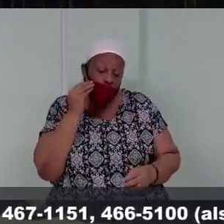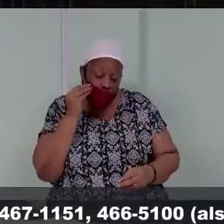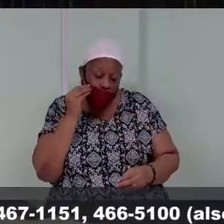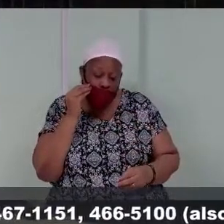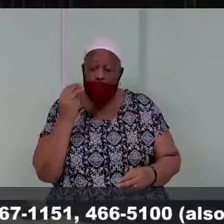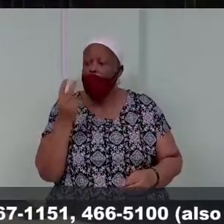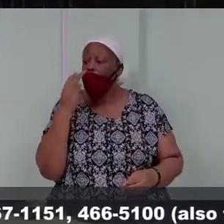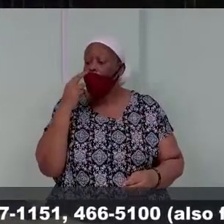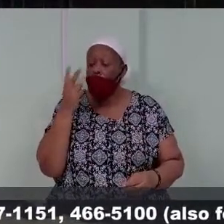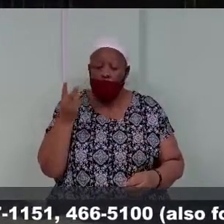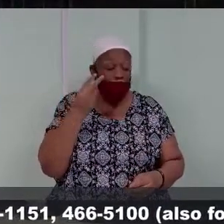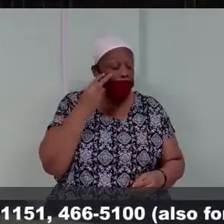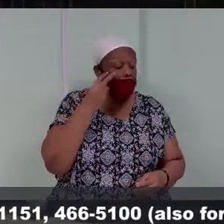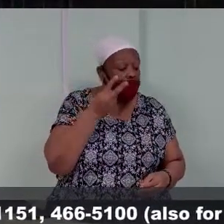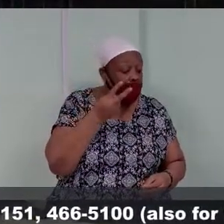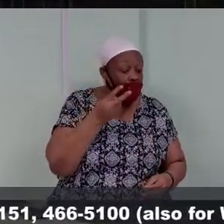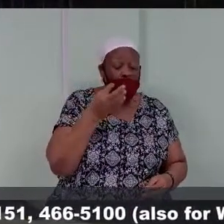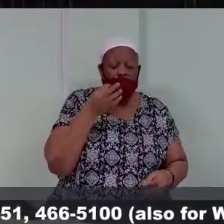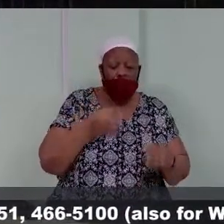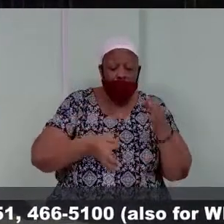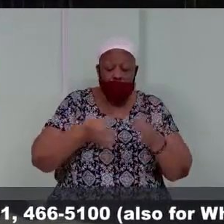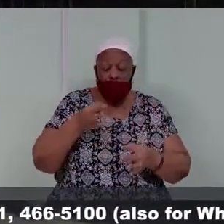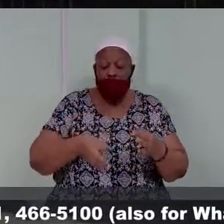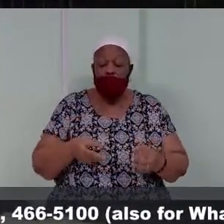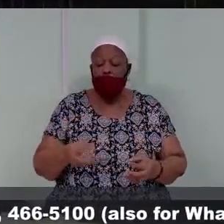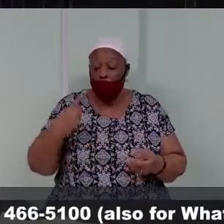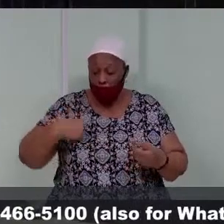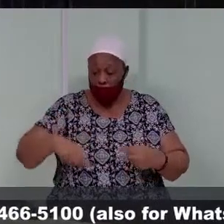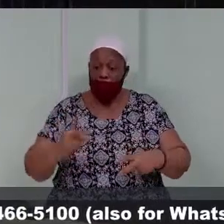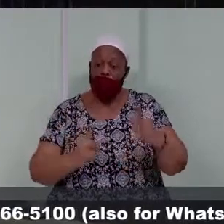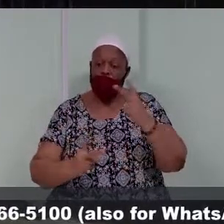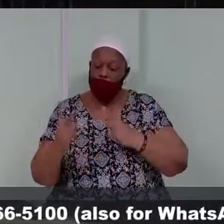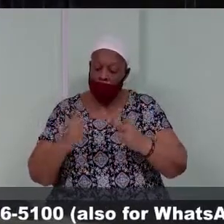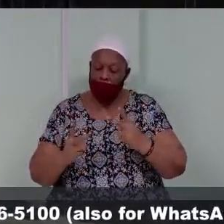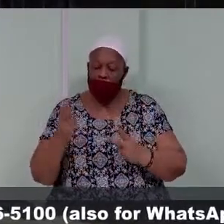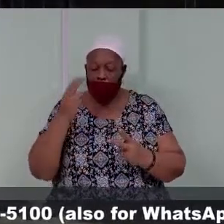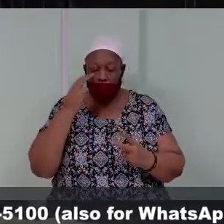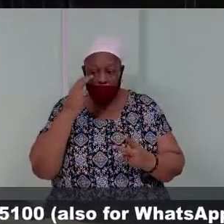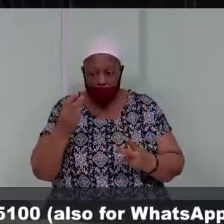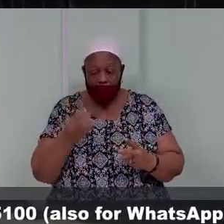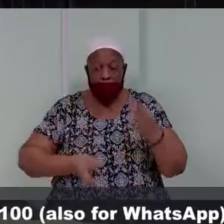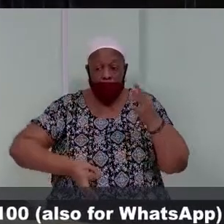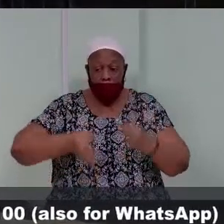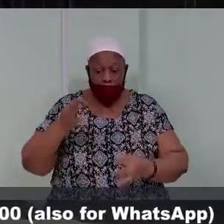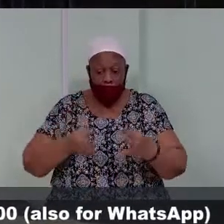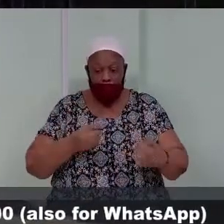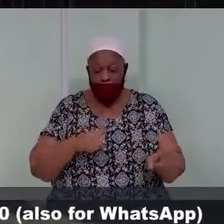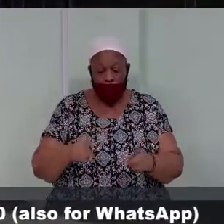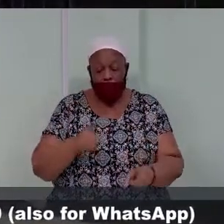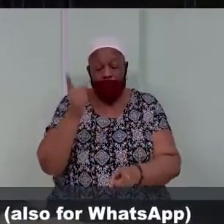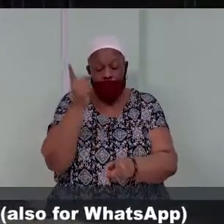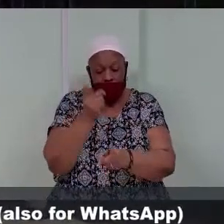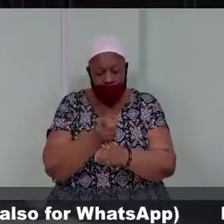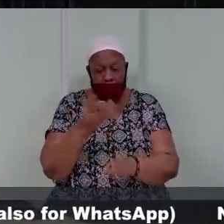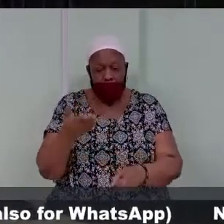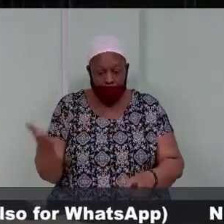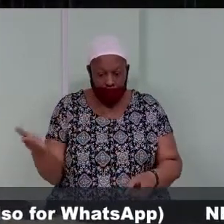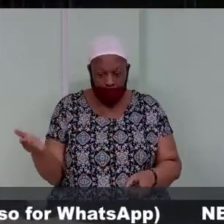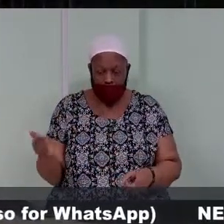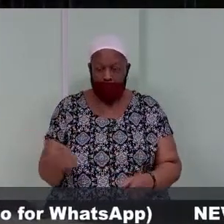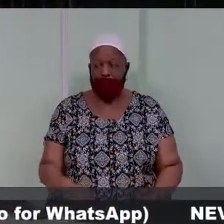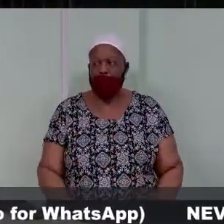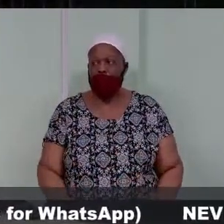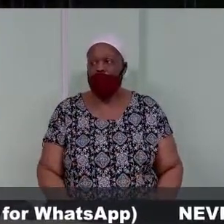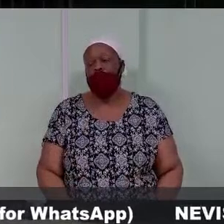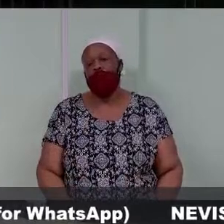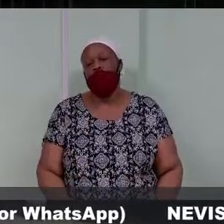that household, including regular visitors to the home. Findings will determine availability to